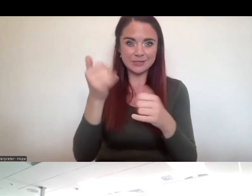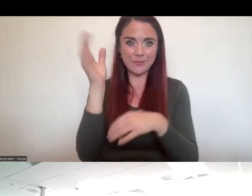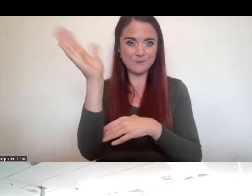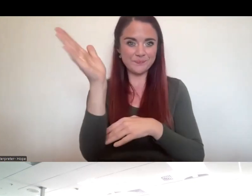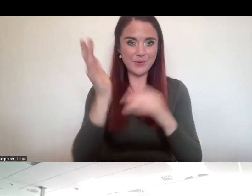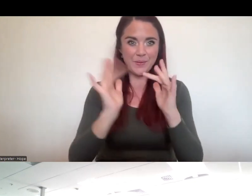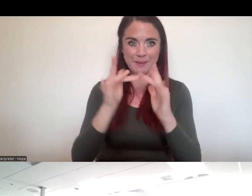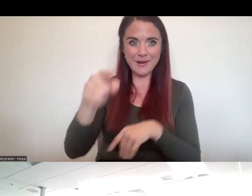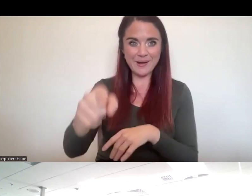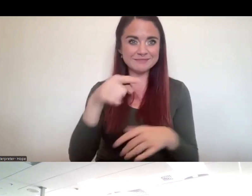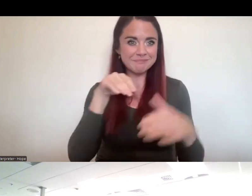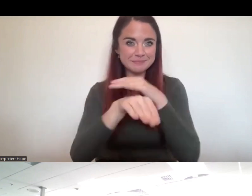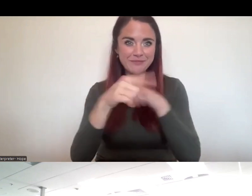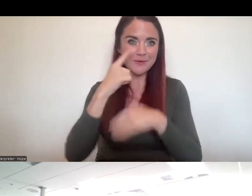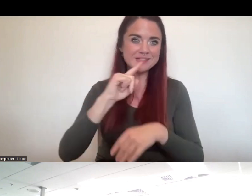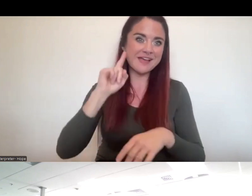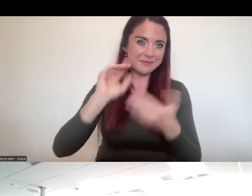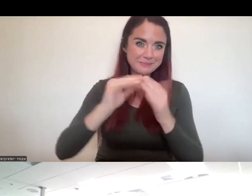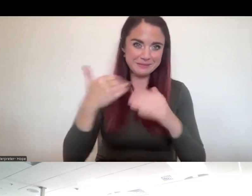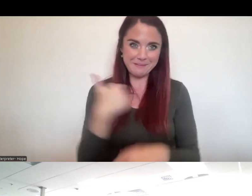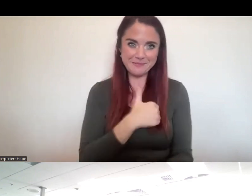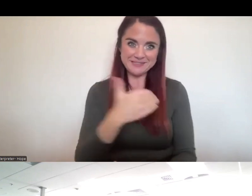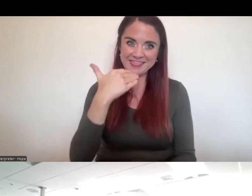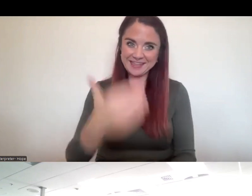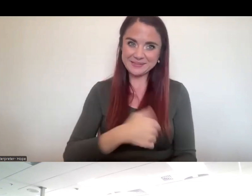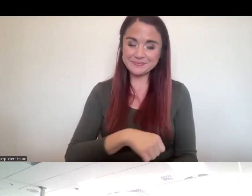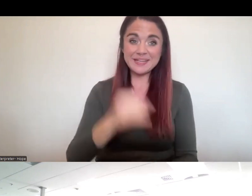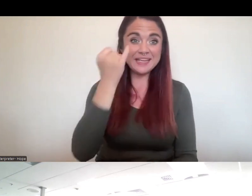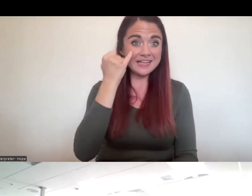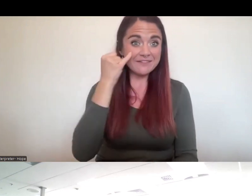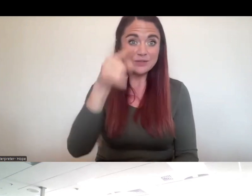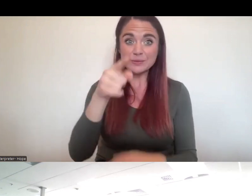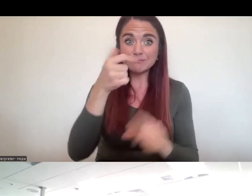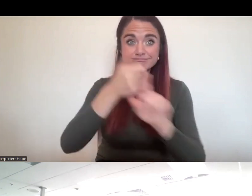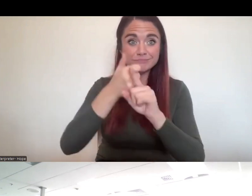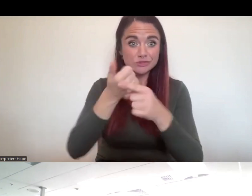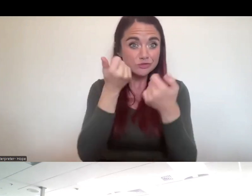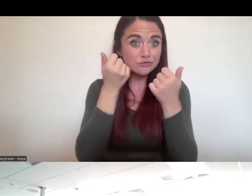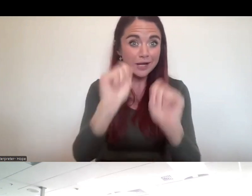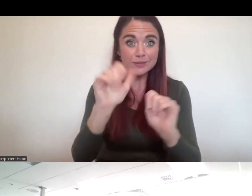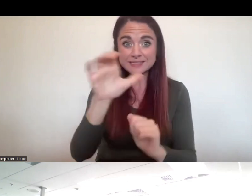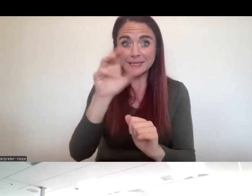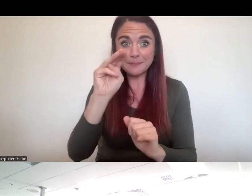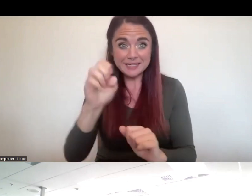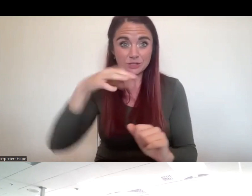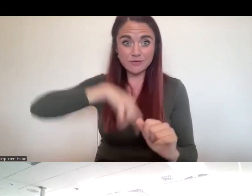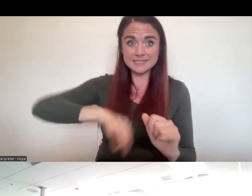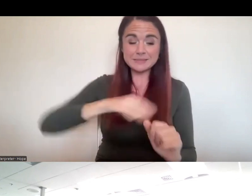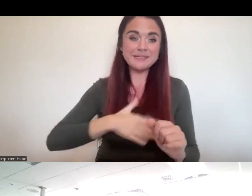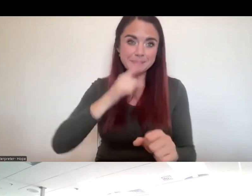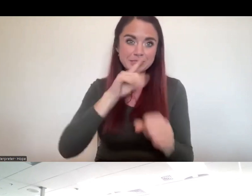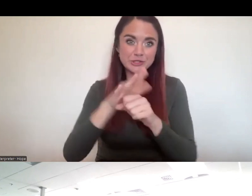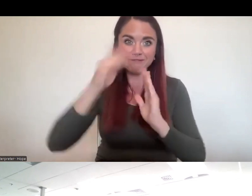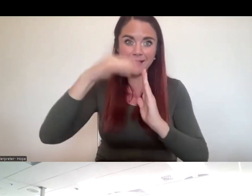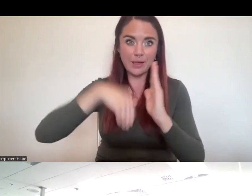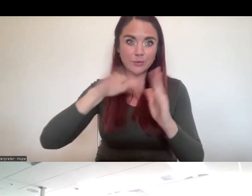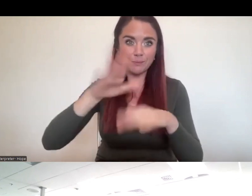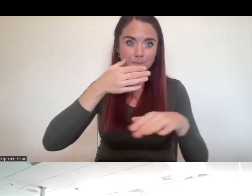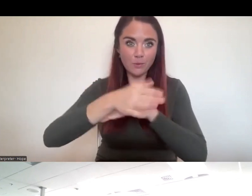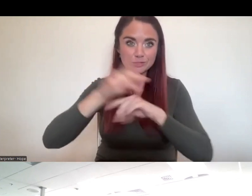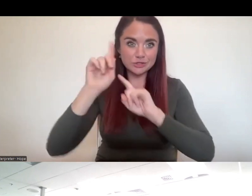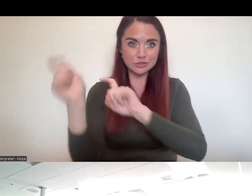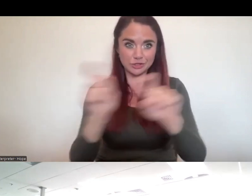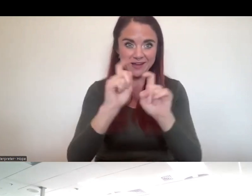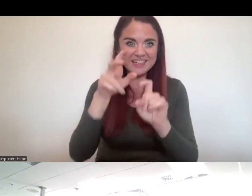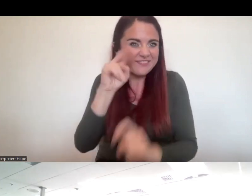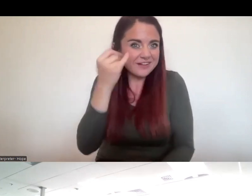been accessible to our deaf community members. So if you are attempting to get CME credit, please make sure that you fill out your post survey. Even